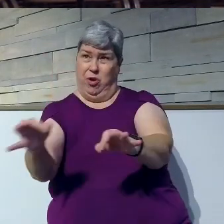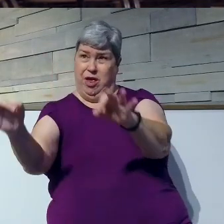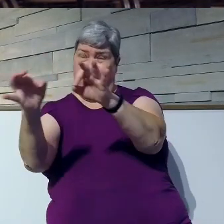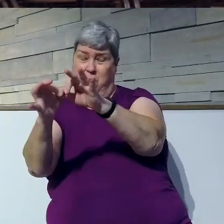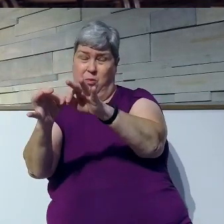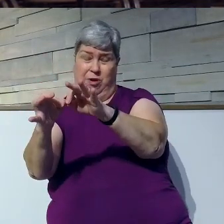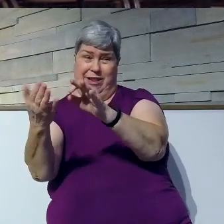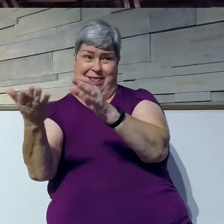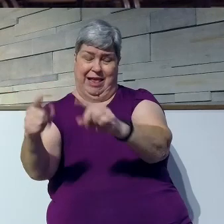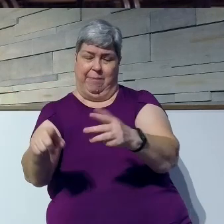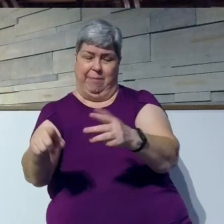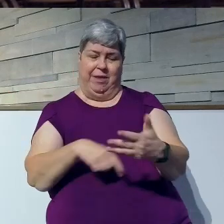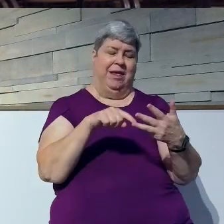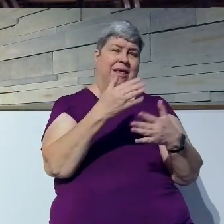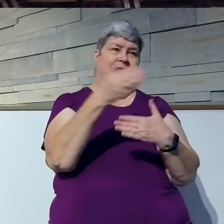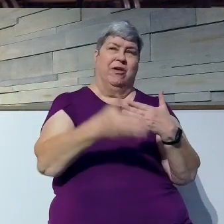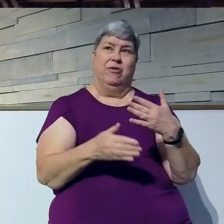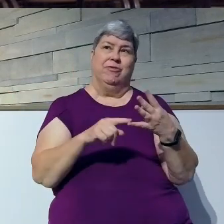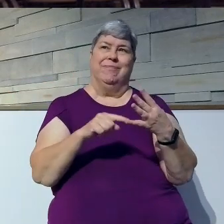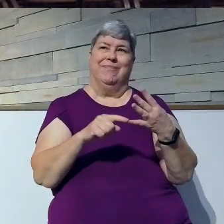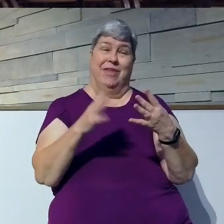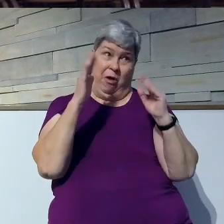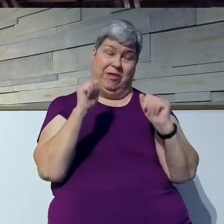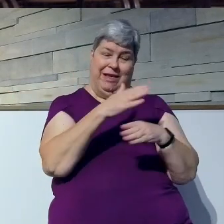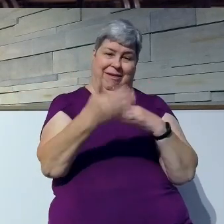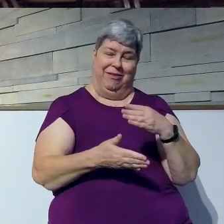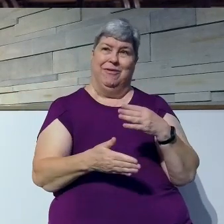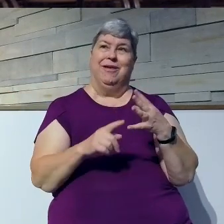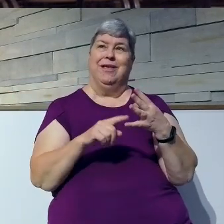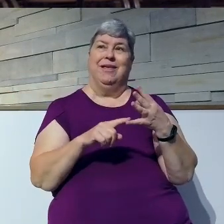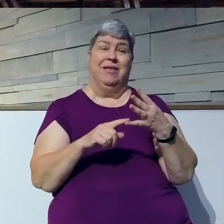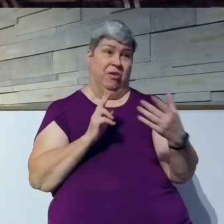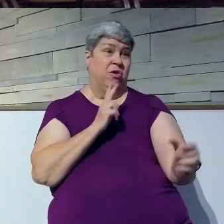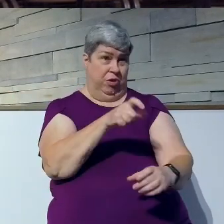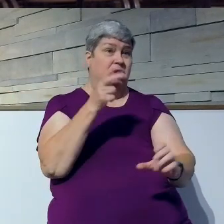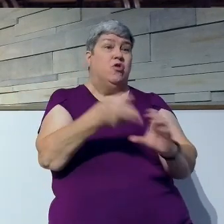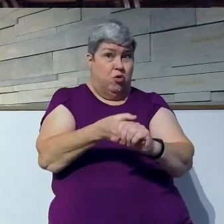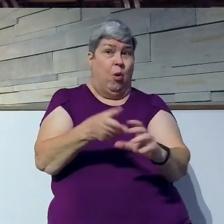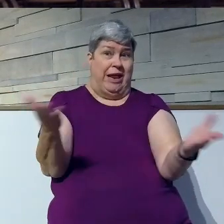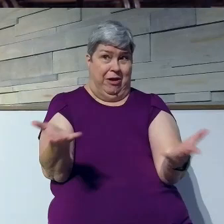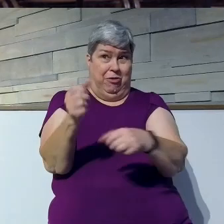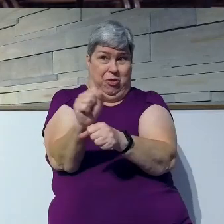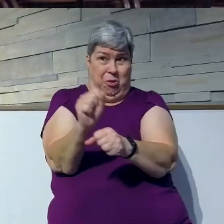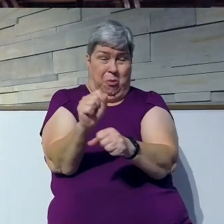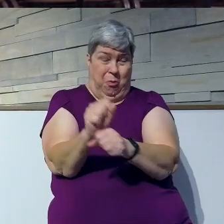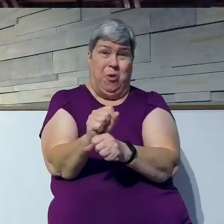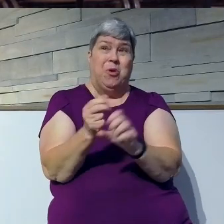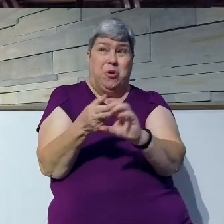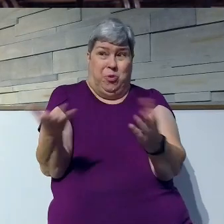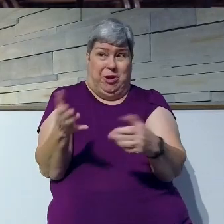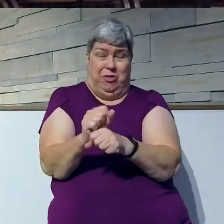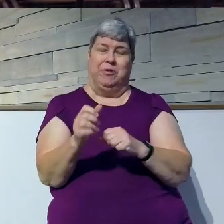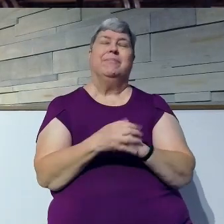of the results. And then we get to the conclusion. Hopefully, we'll be able to conclude this. The conclusion is that you need to join with the work. Join the